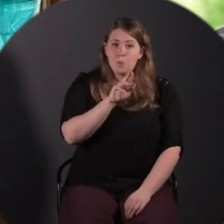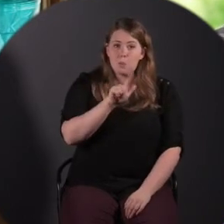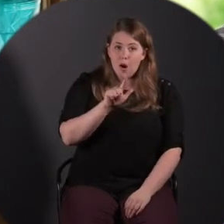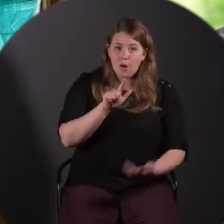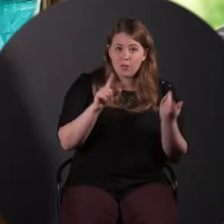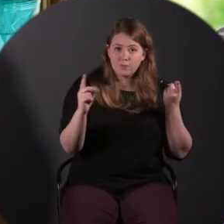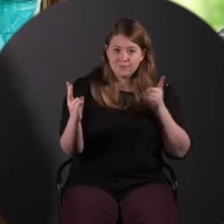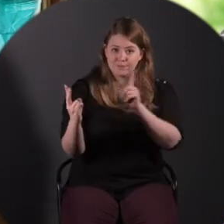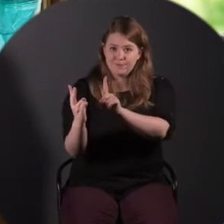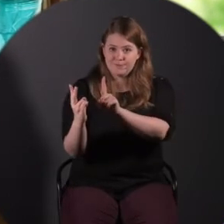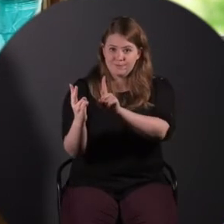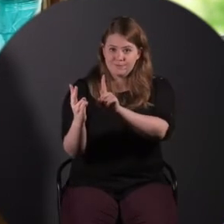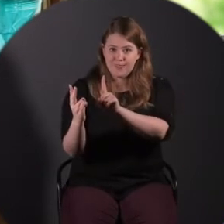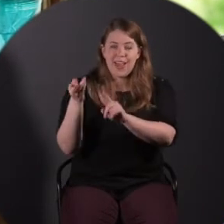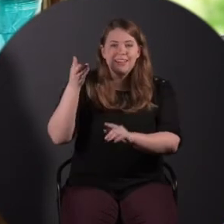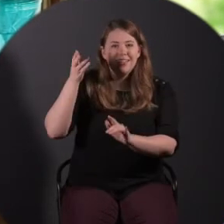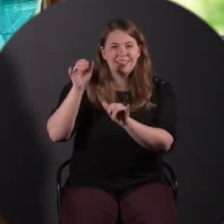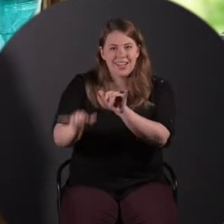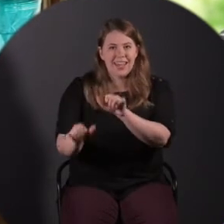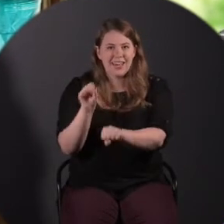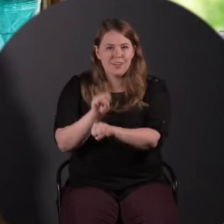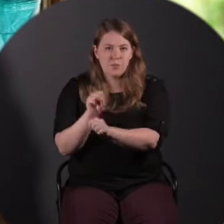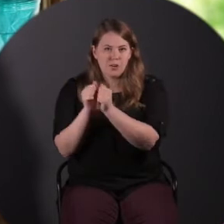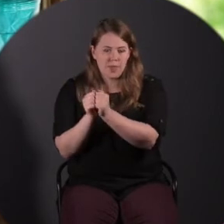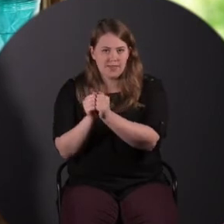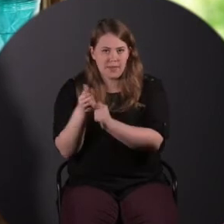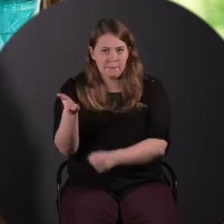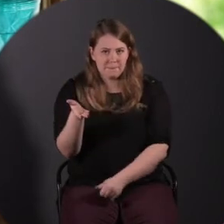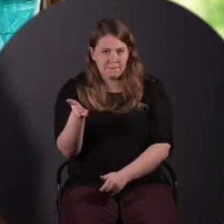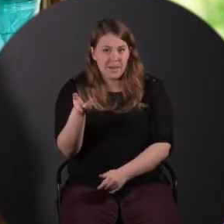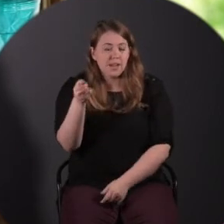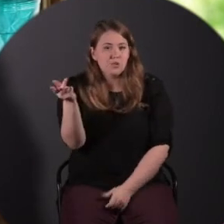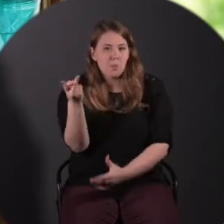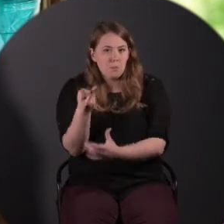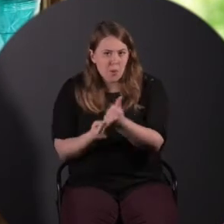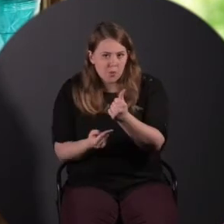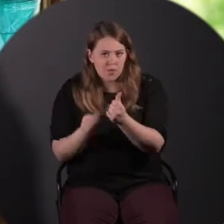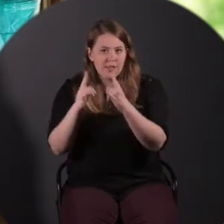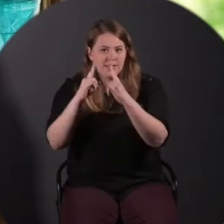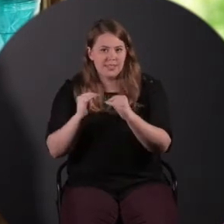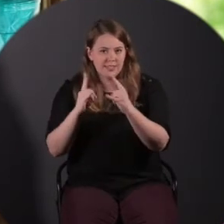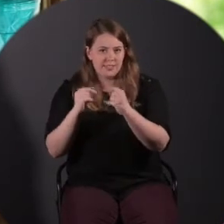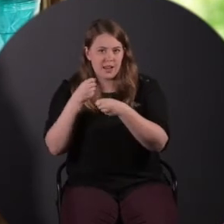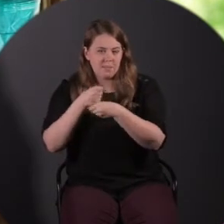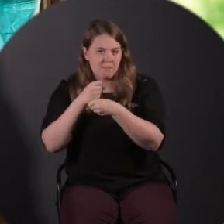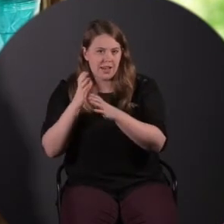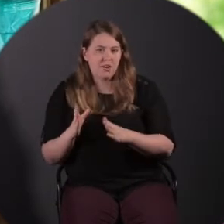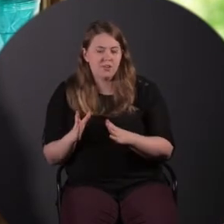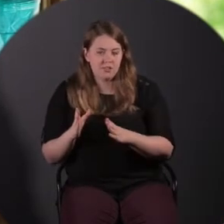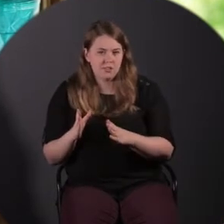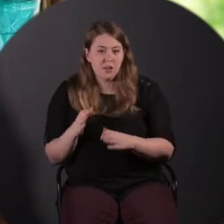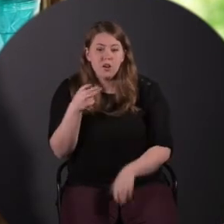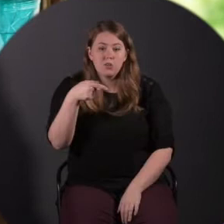maker as they were, he stayed and worked with them. And verse 11 says Paul stayed in Corinth for a year and a half, teaching